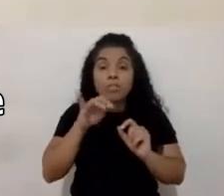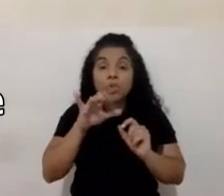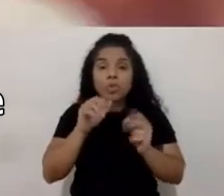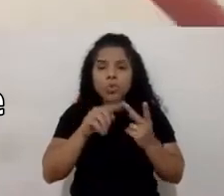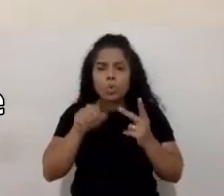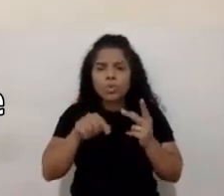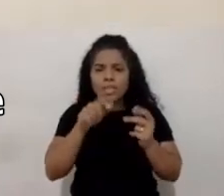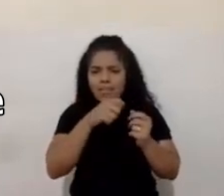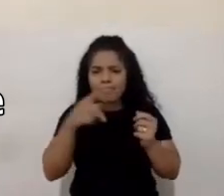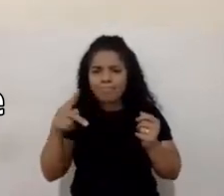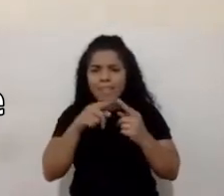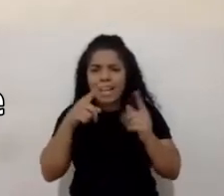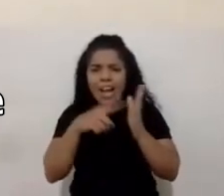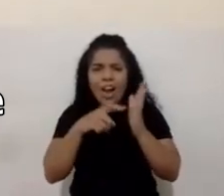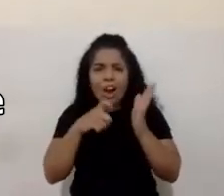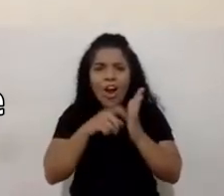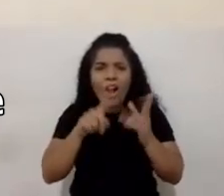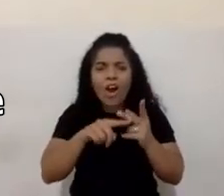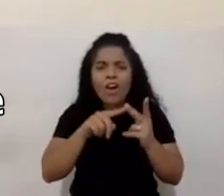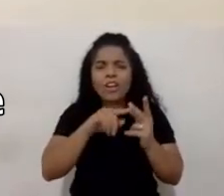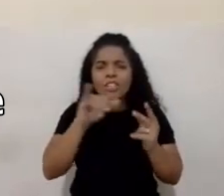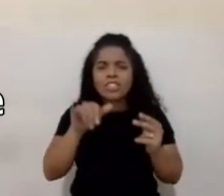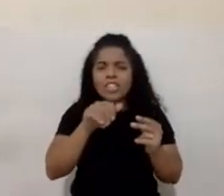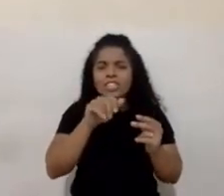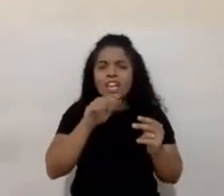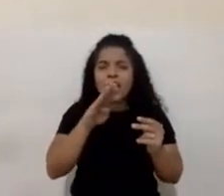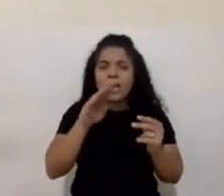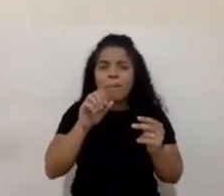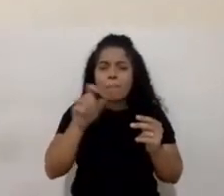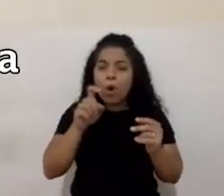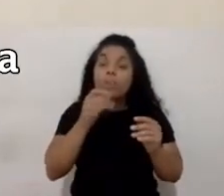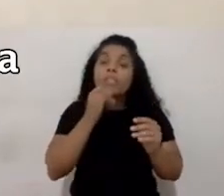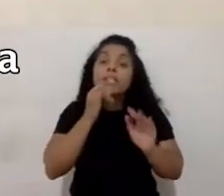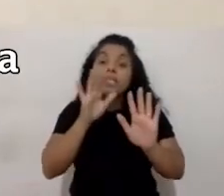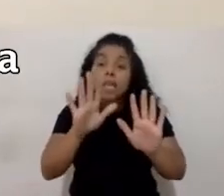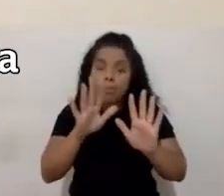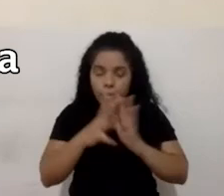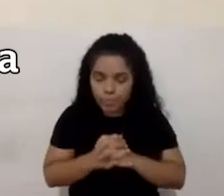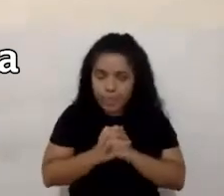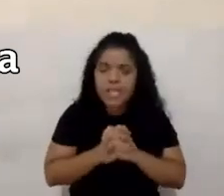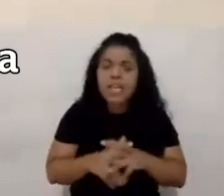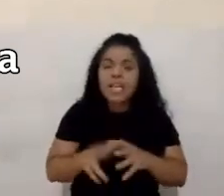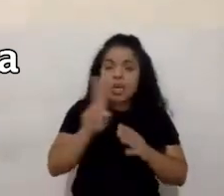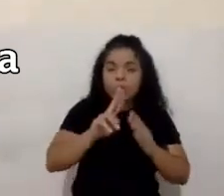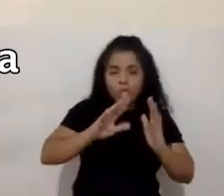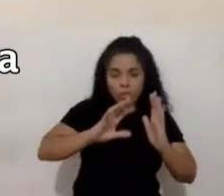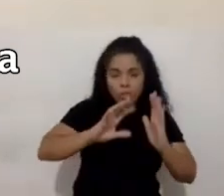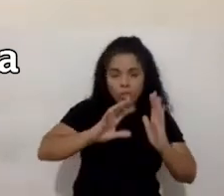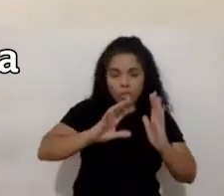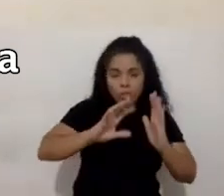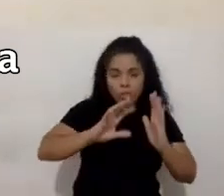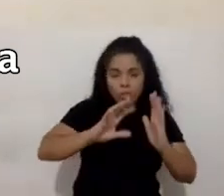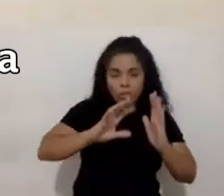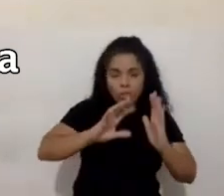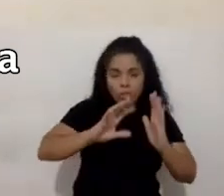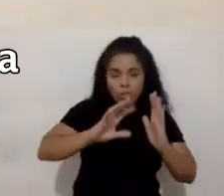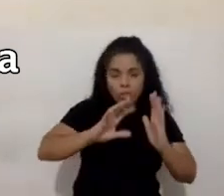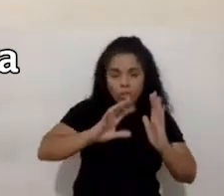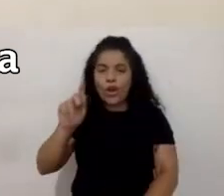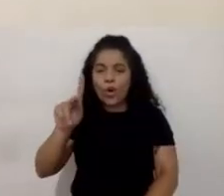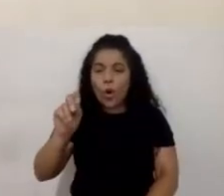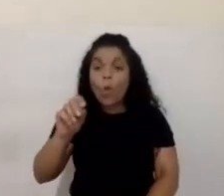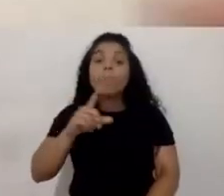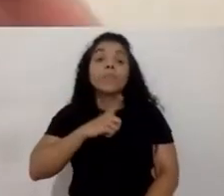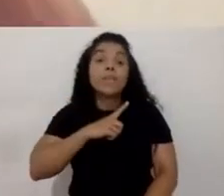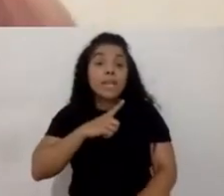JBoss and use the Oracle database, and tend to work in the same ways. You can